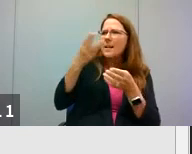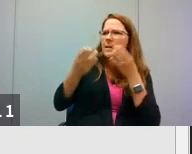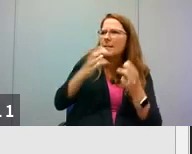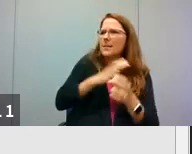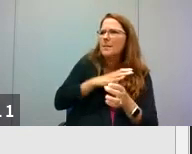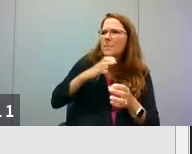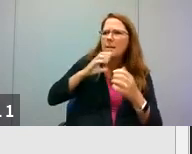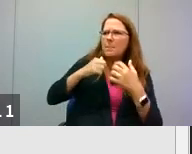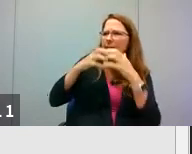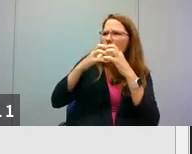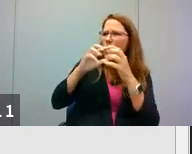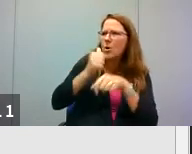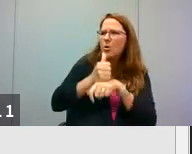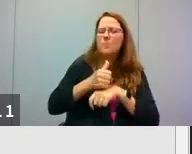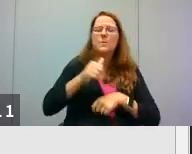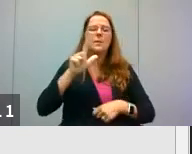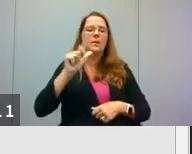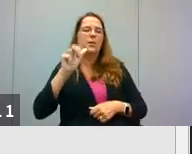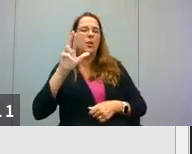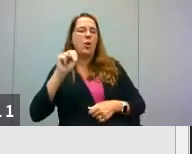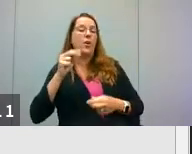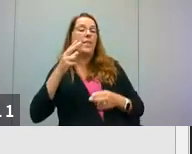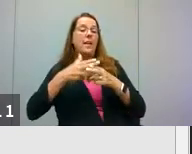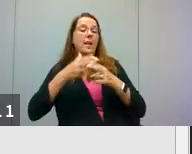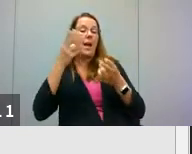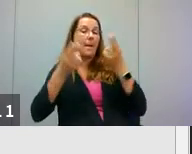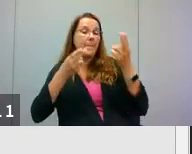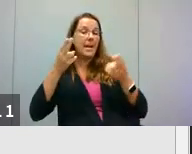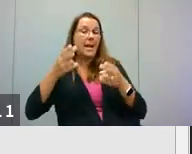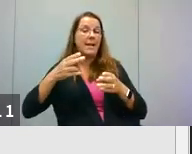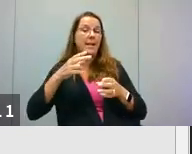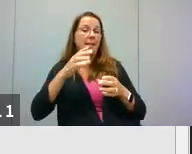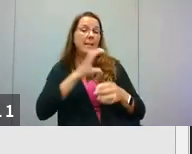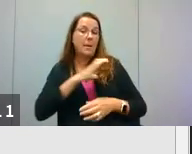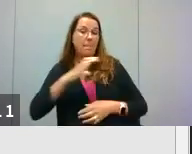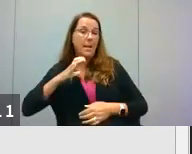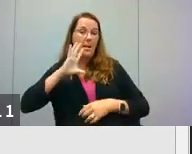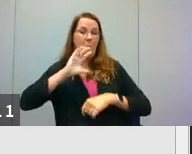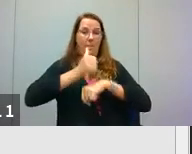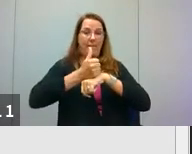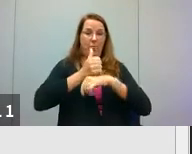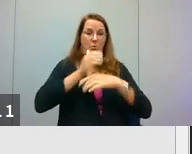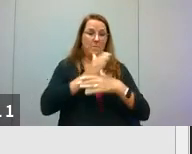formed? The nominating committee will be formed in between